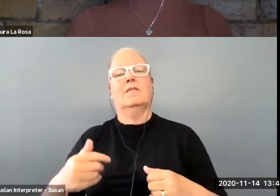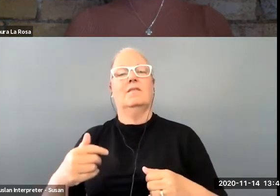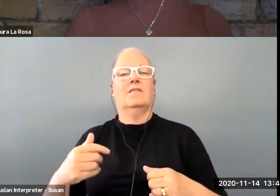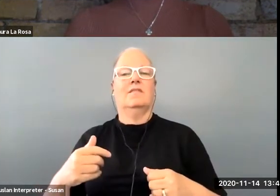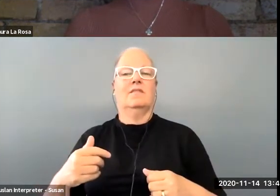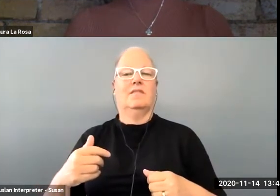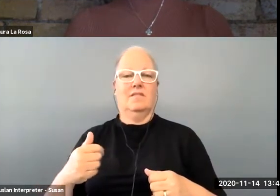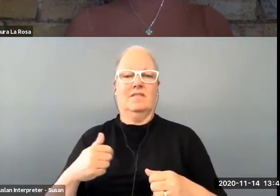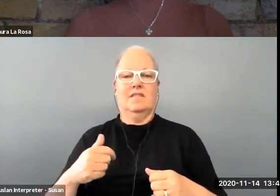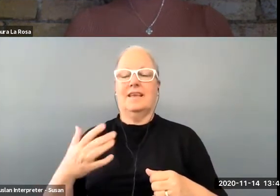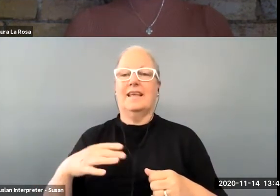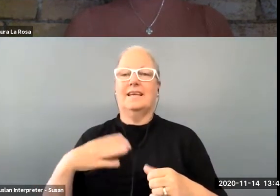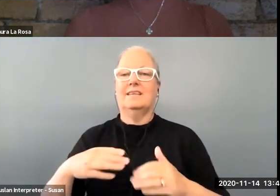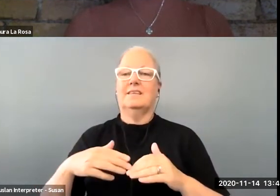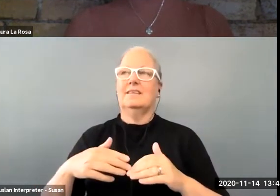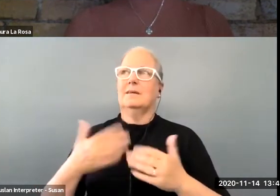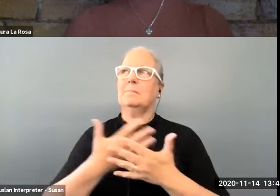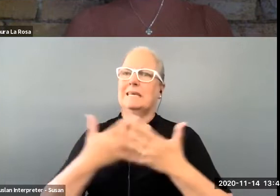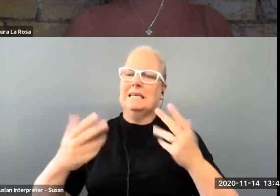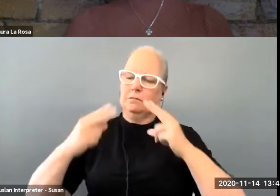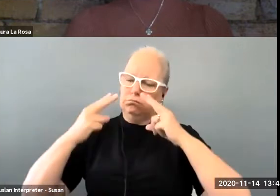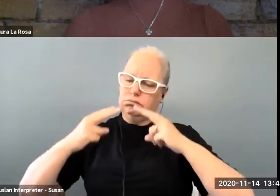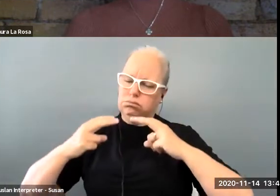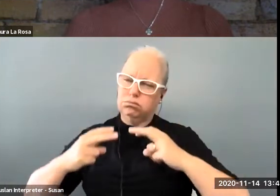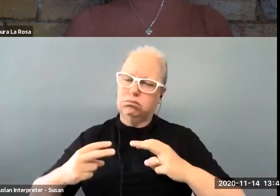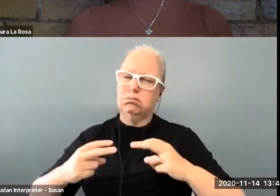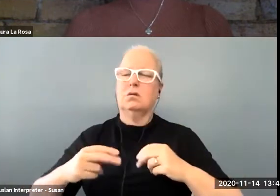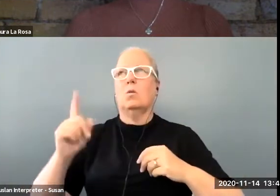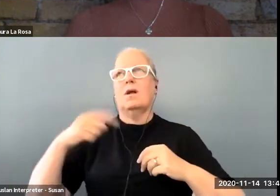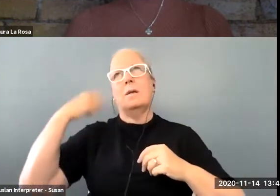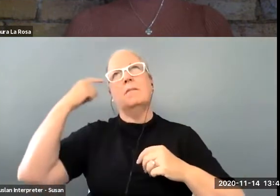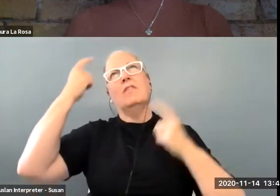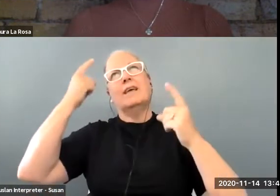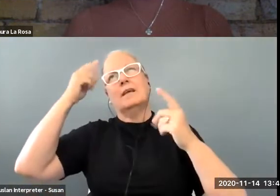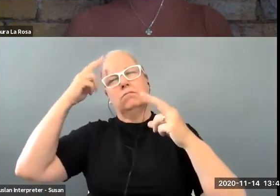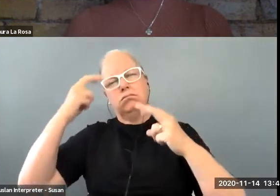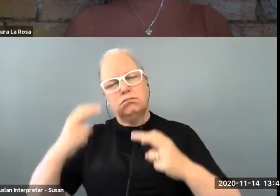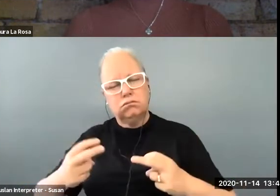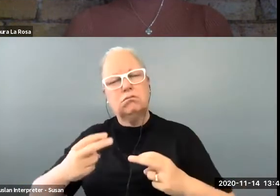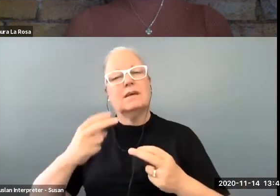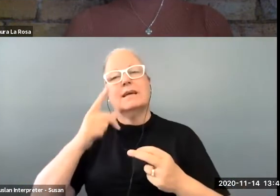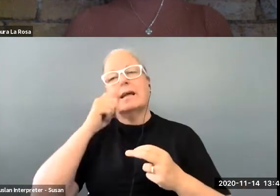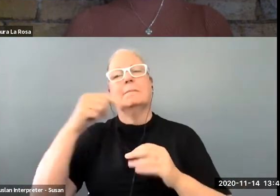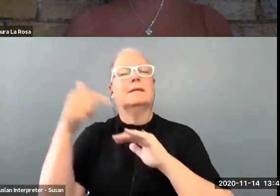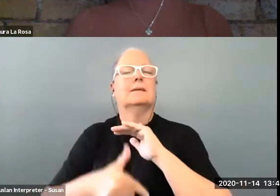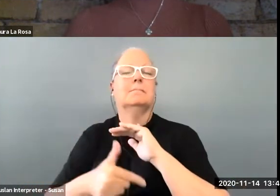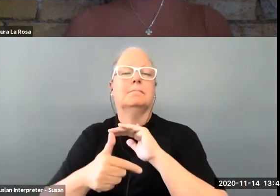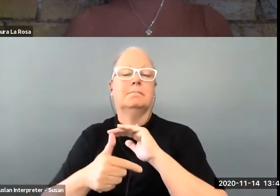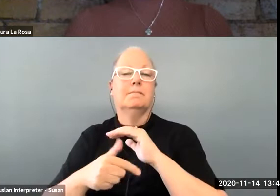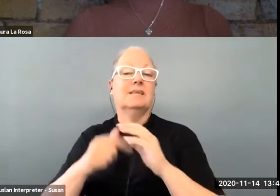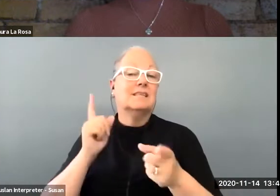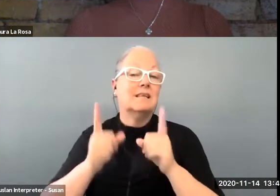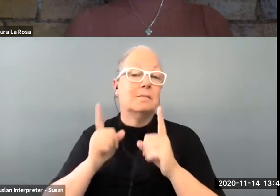deep interrogation into thoughts that can be pretty hairy and